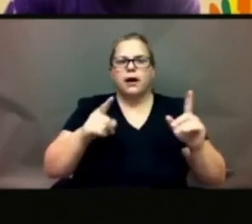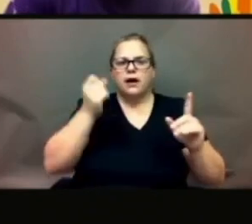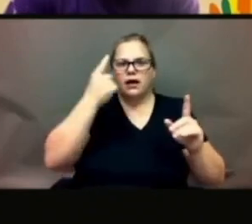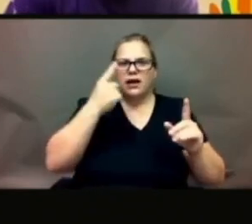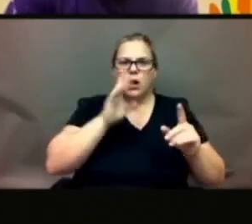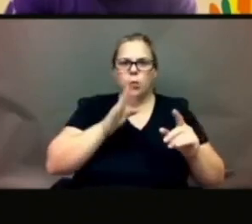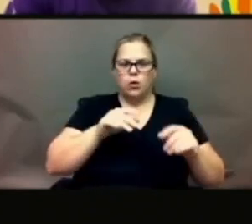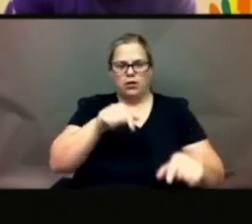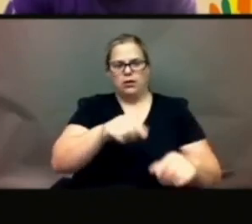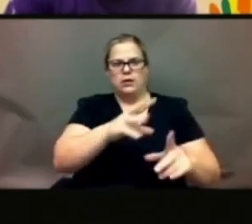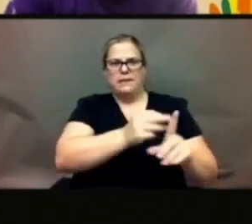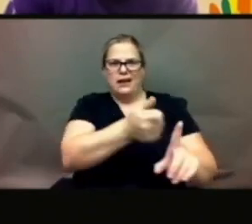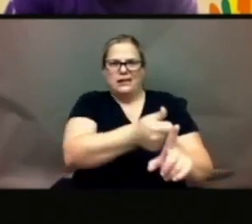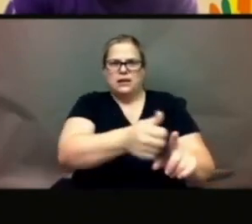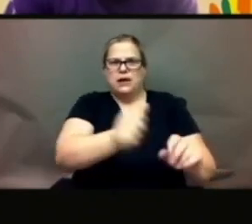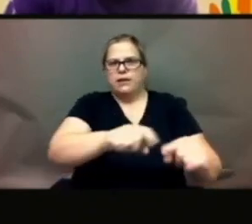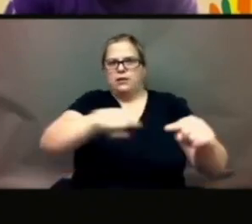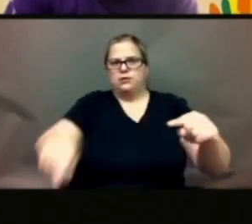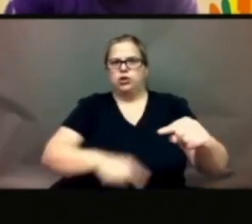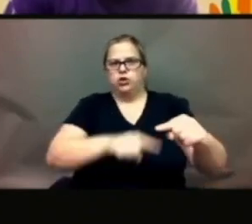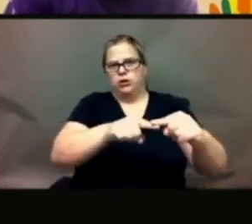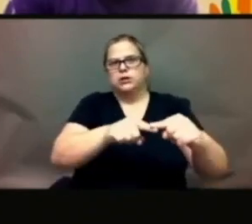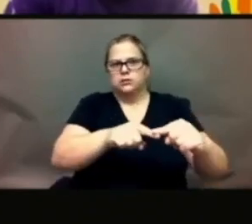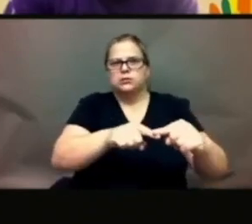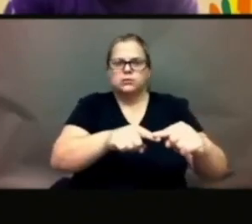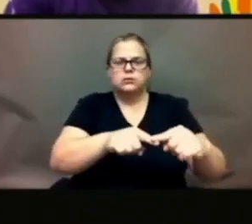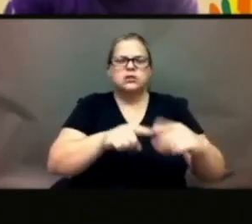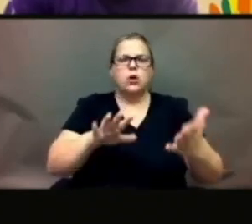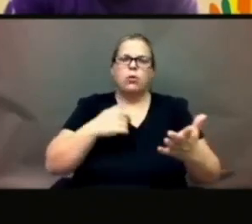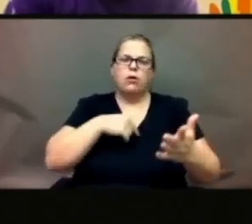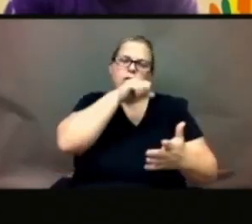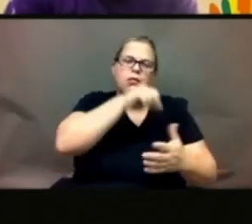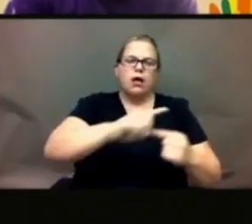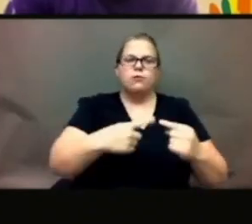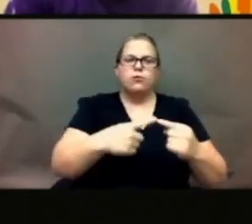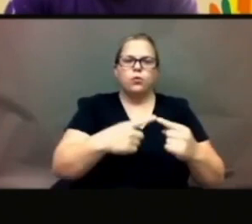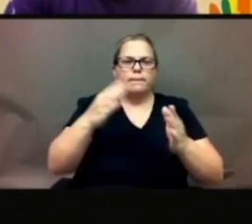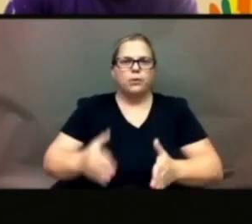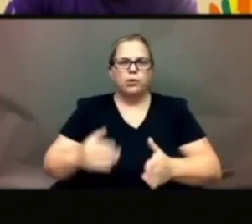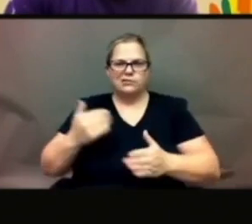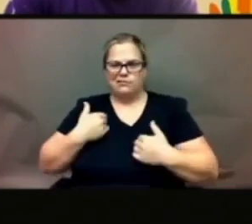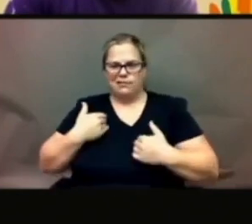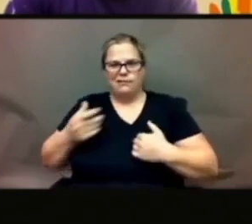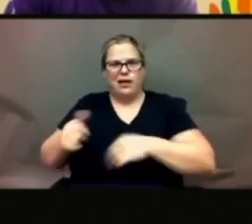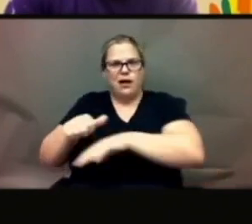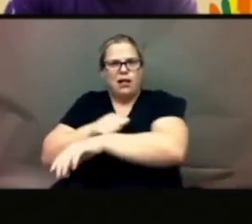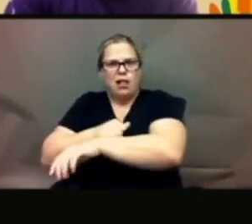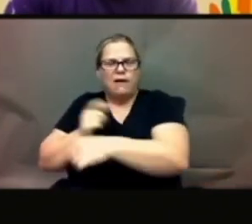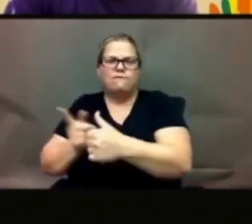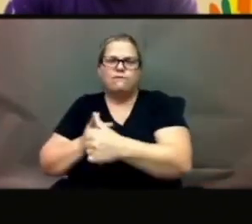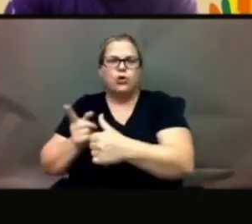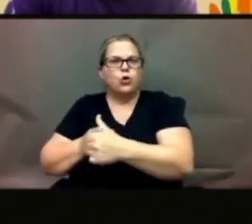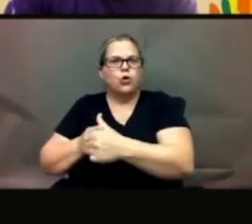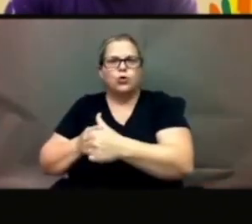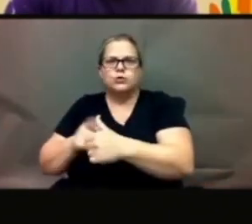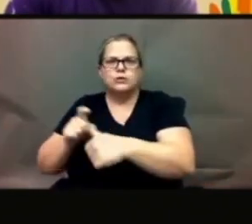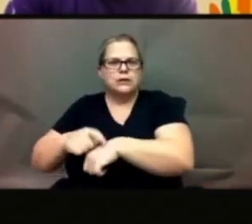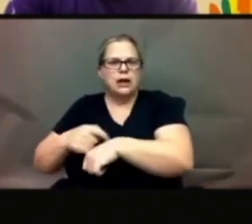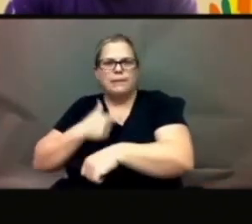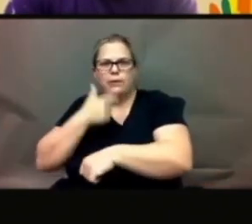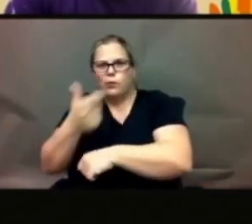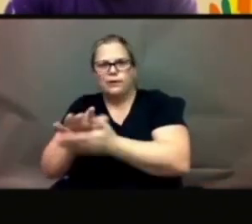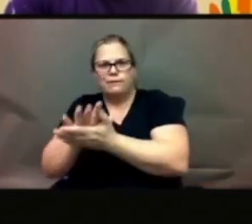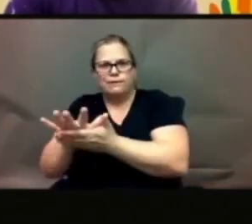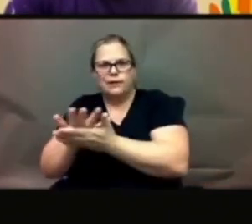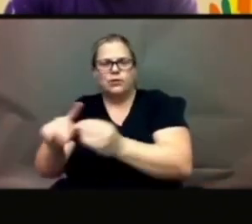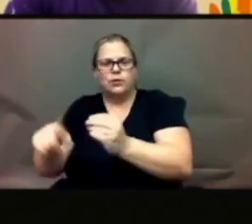the circuit. I love there's one where a person wears a glove. That one of the first videos of Makey Makey I saw, where a person wears a